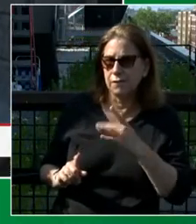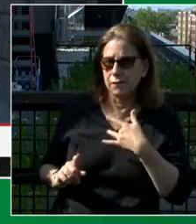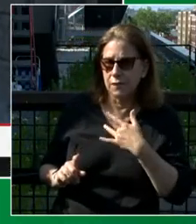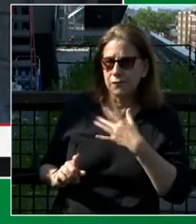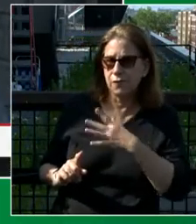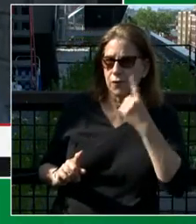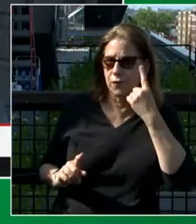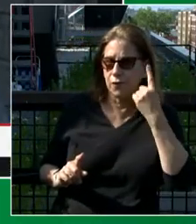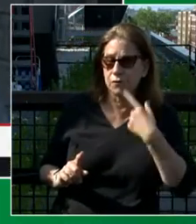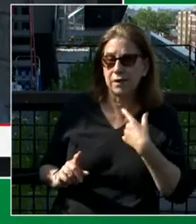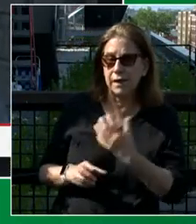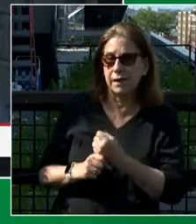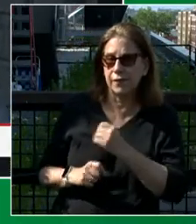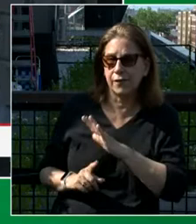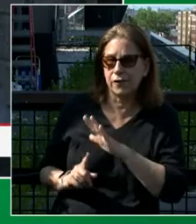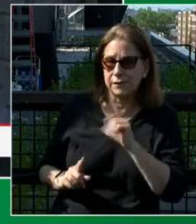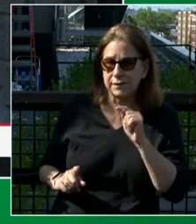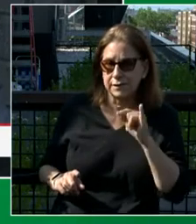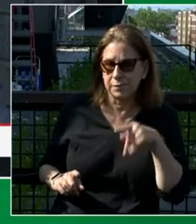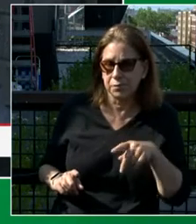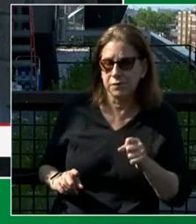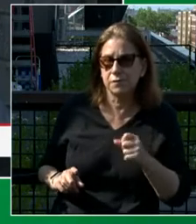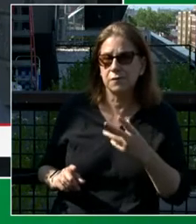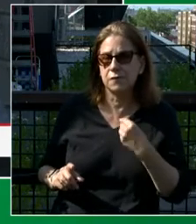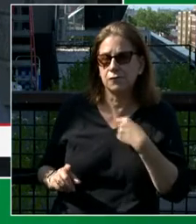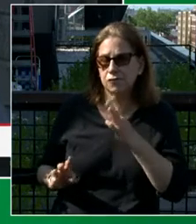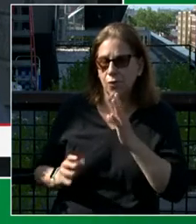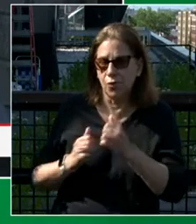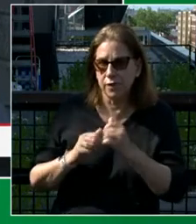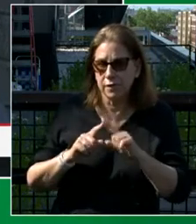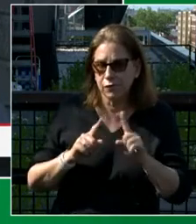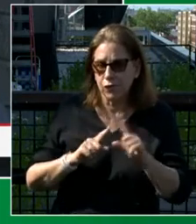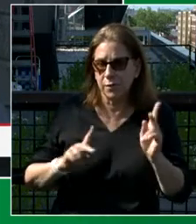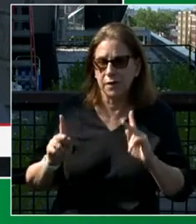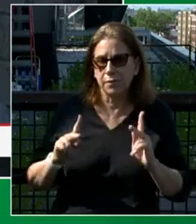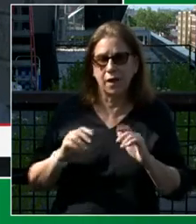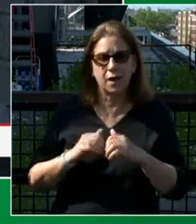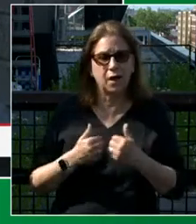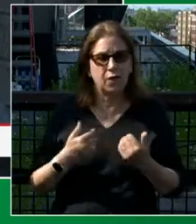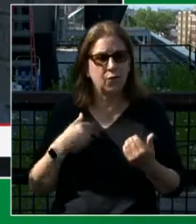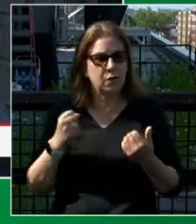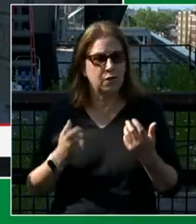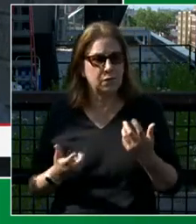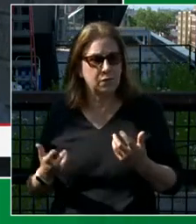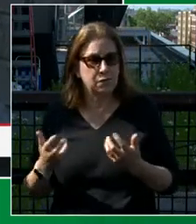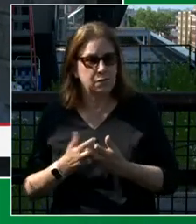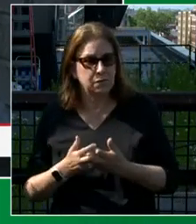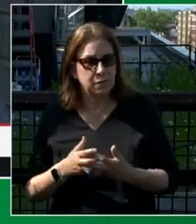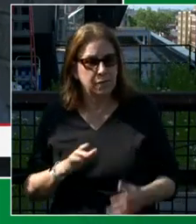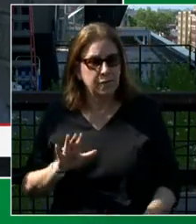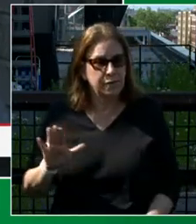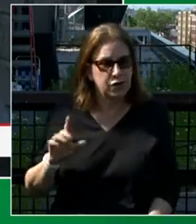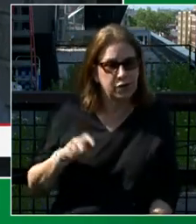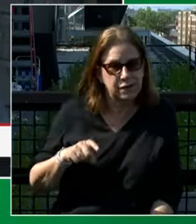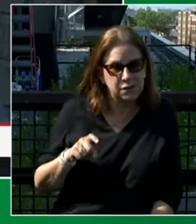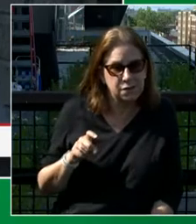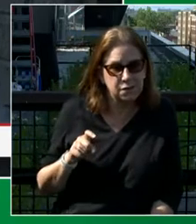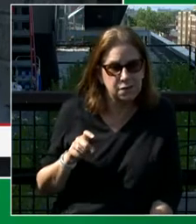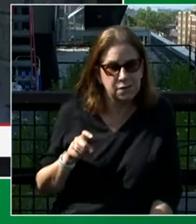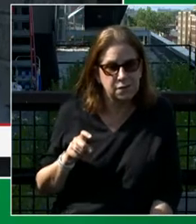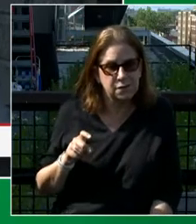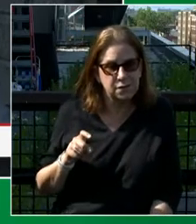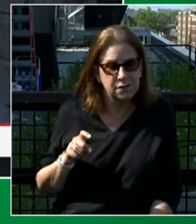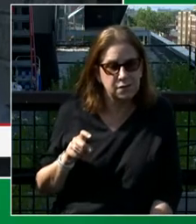I'm going to figure out if there's something that I can do that's tailored to that environment so that customer is not affected, that staff